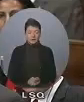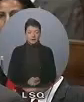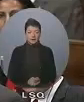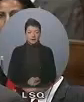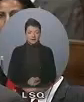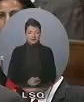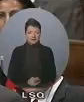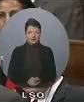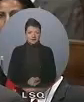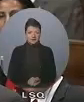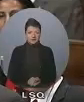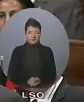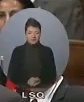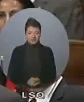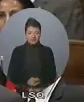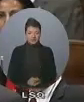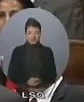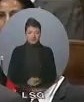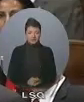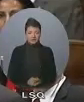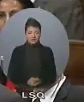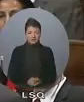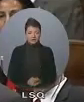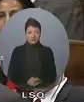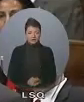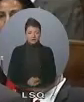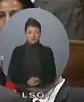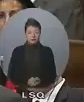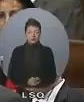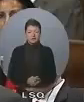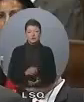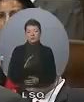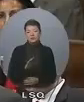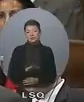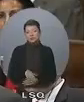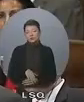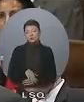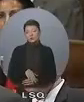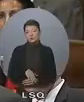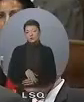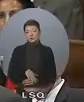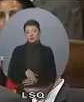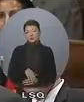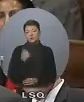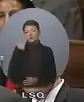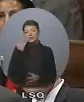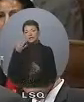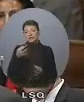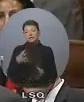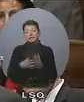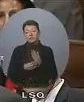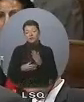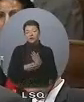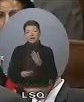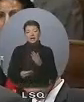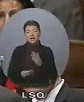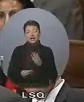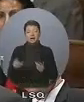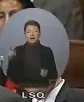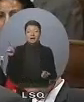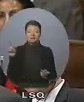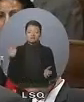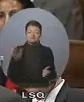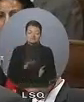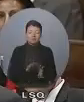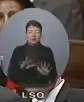poverty reduction initiatives across our country. Mr. Speaker, our government has worked hard to protect and promote the health and safety of